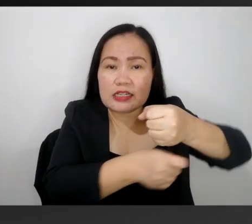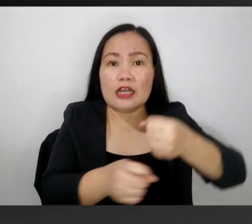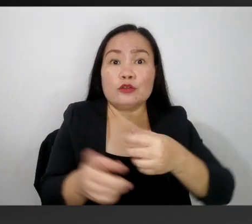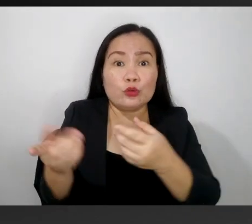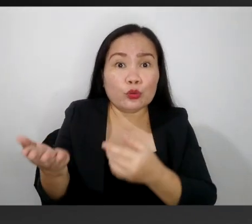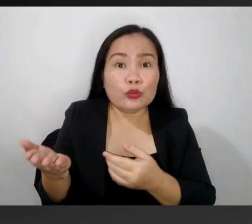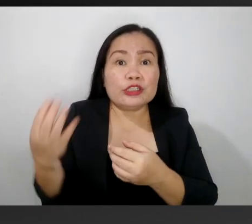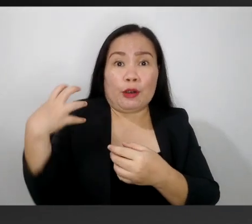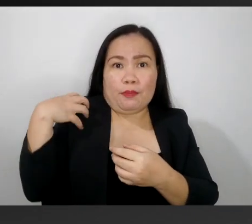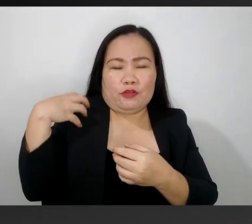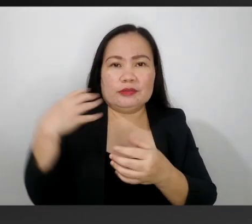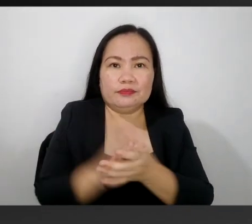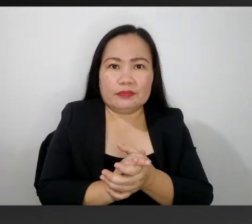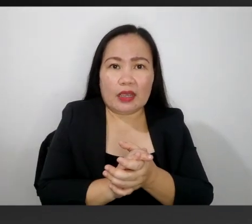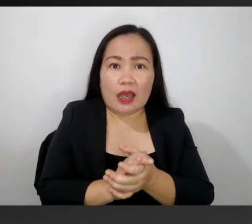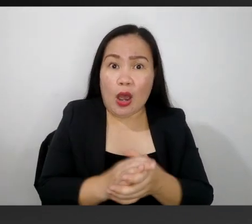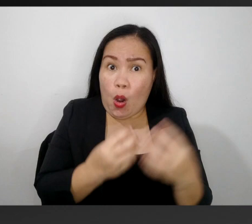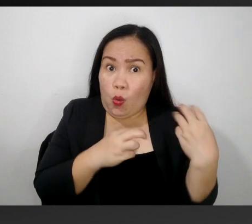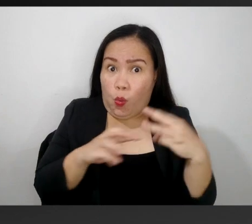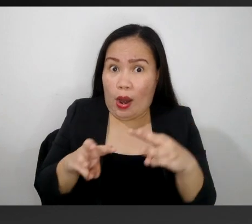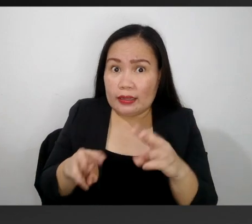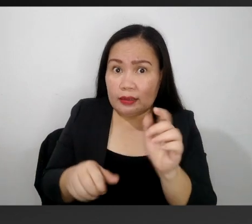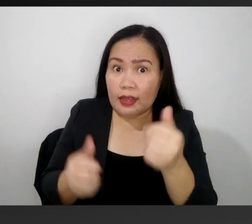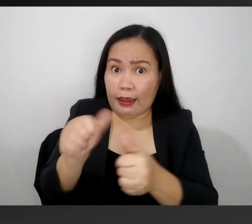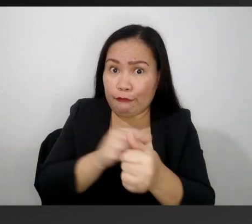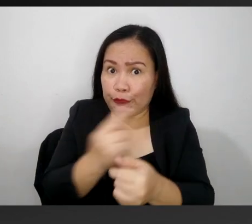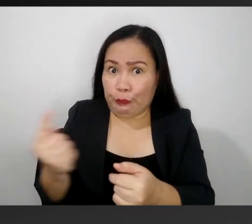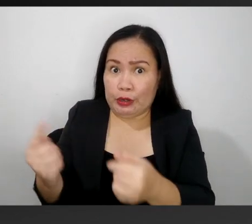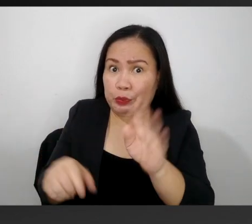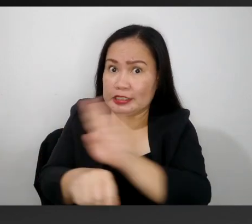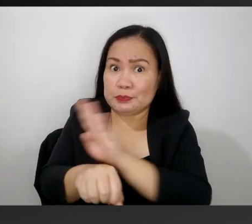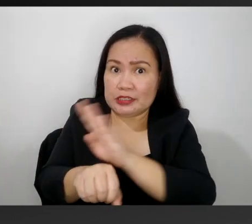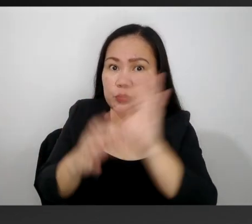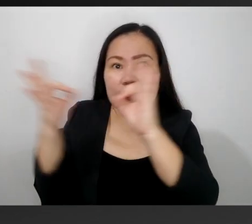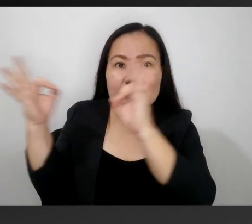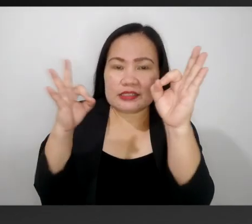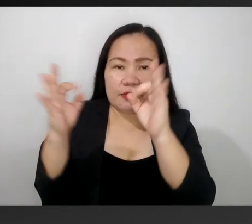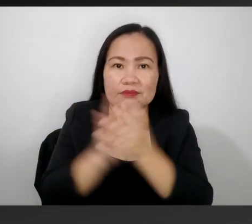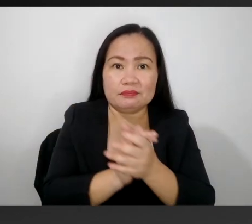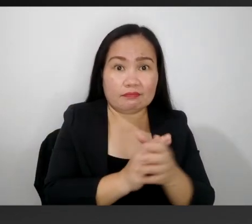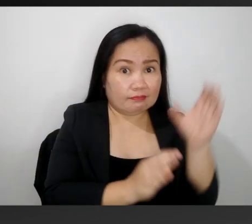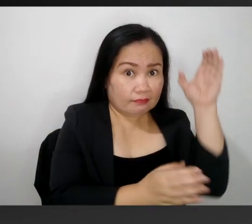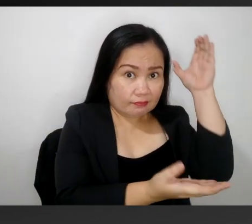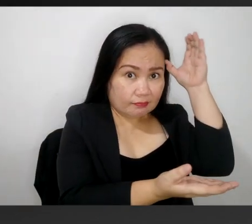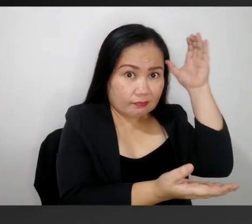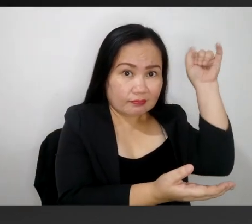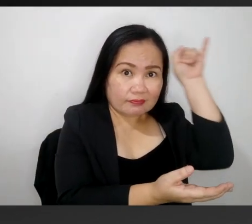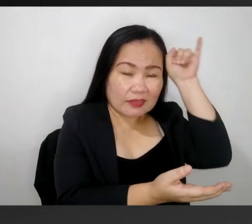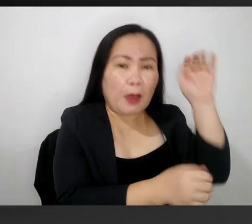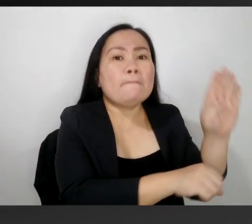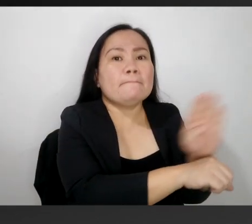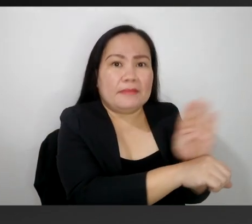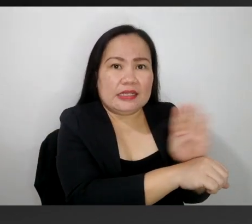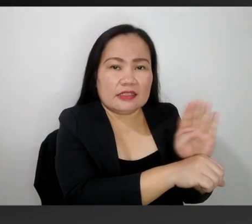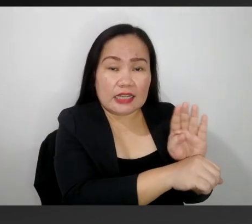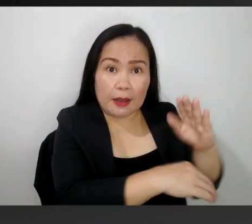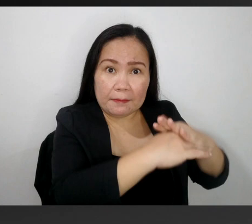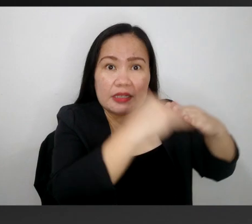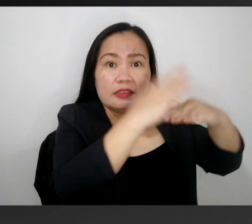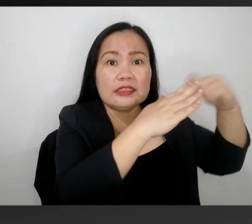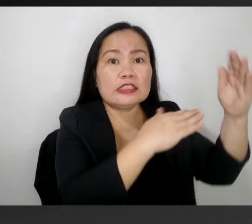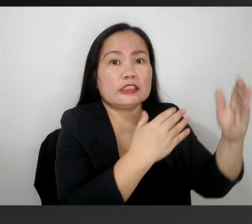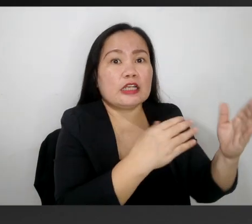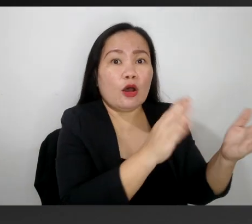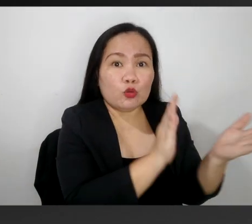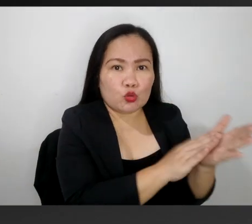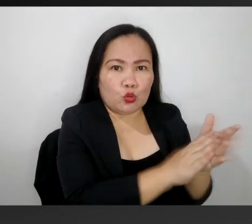employers. Meanwhile, while everyone is busy with the festival, Ibarra is also busy building his